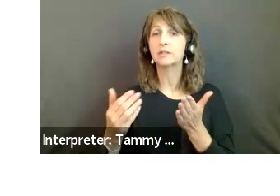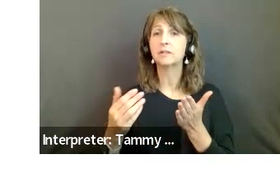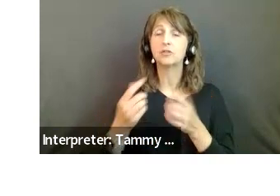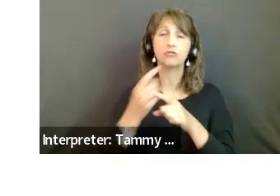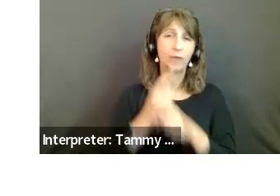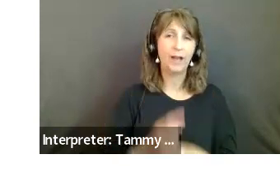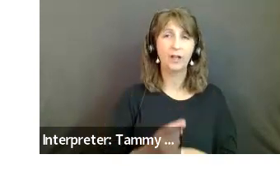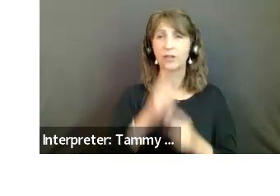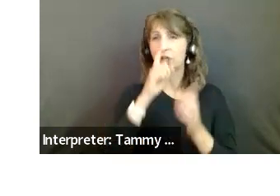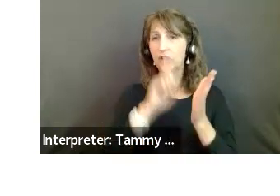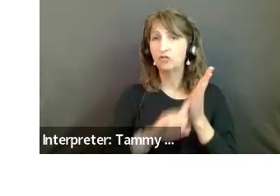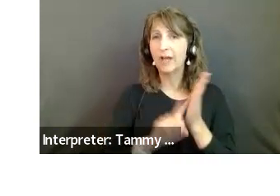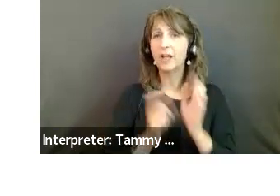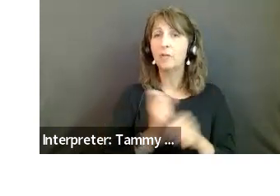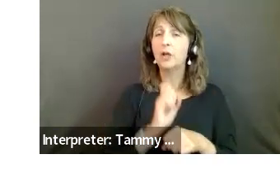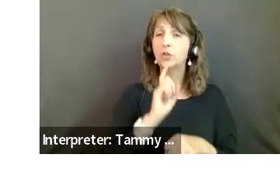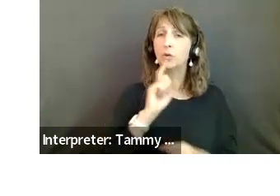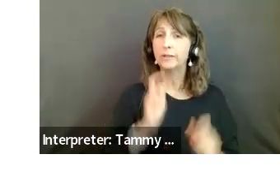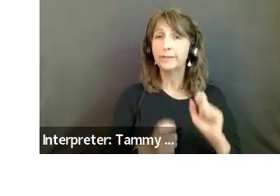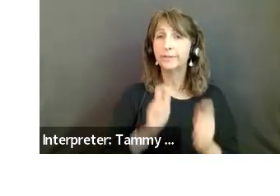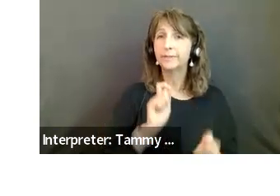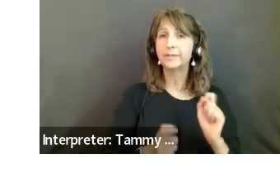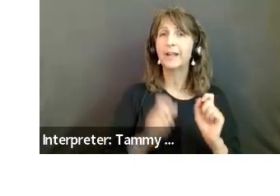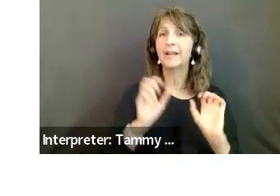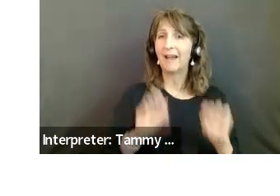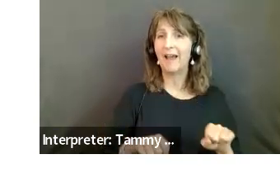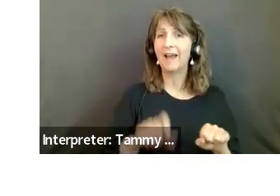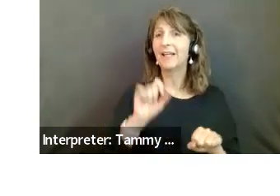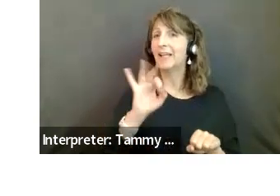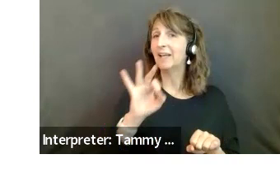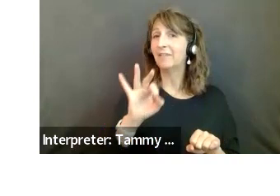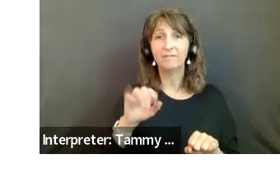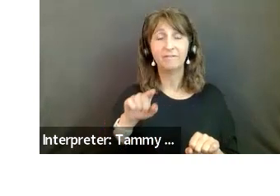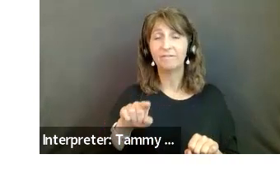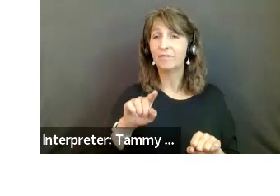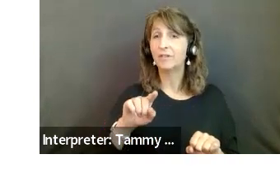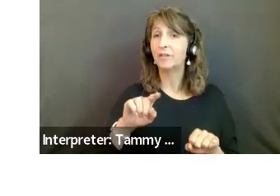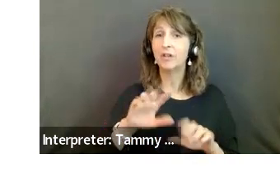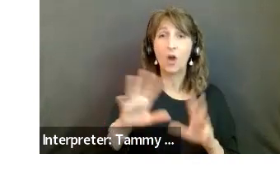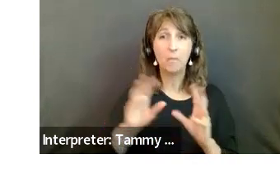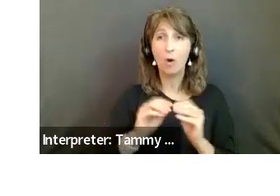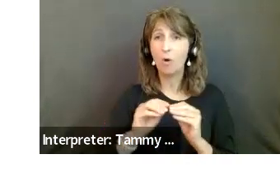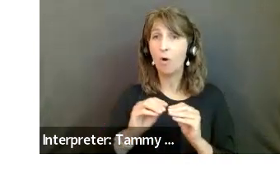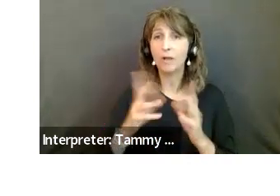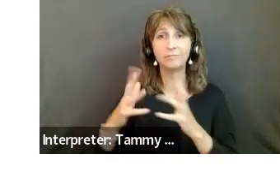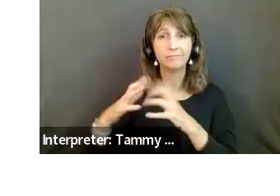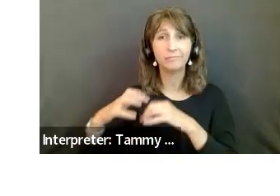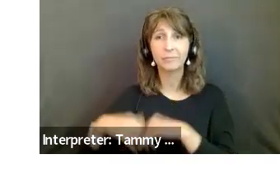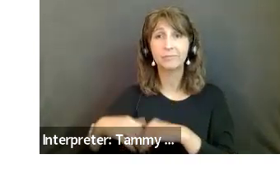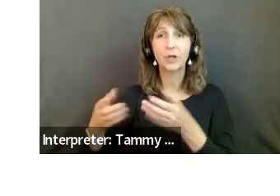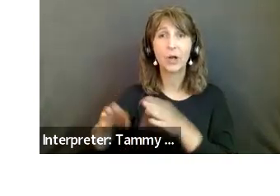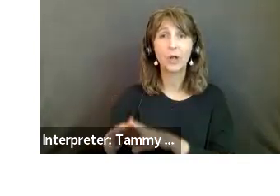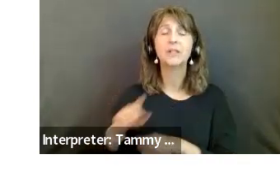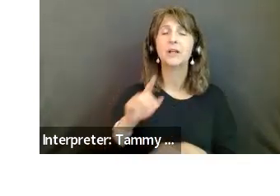the benefit of an online dynamic resource. So we make sure that